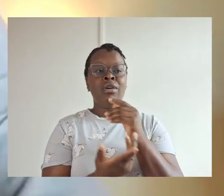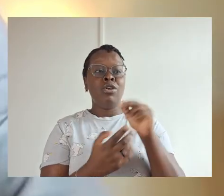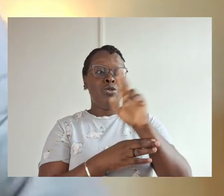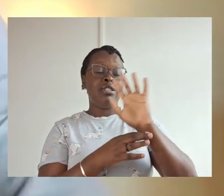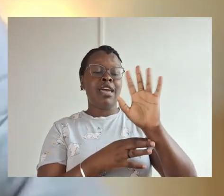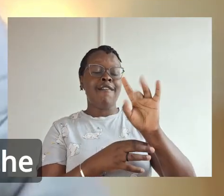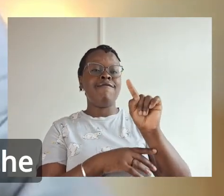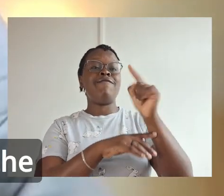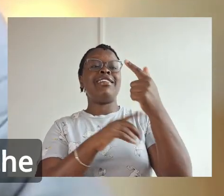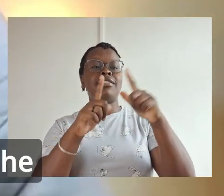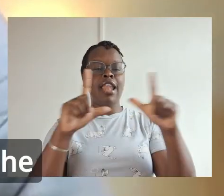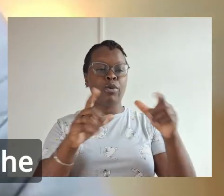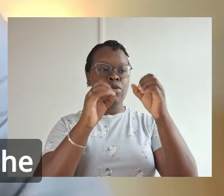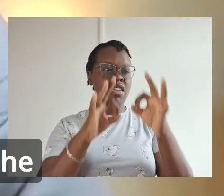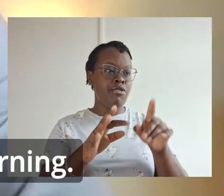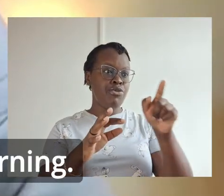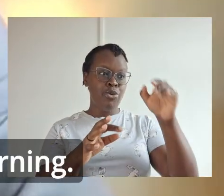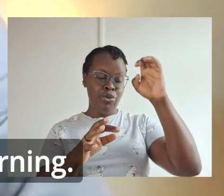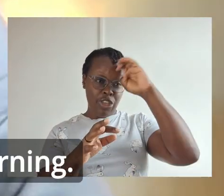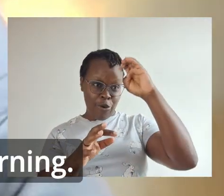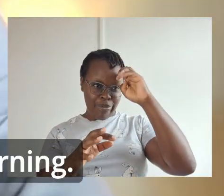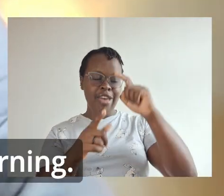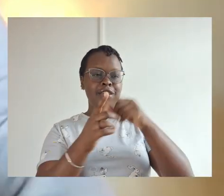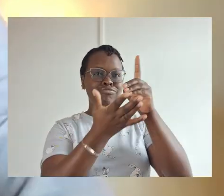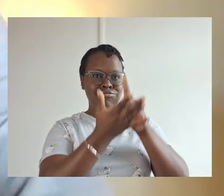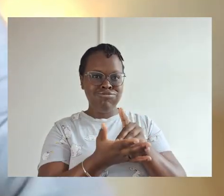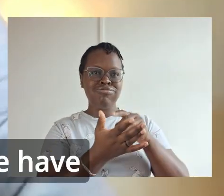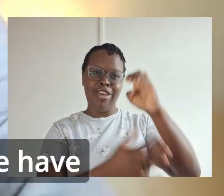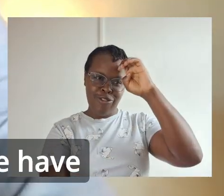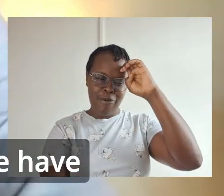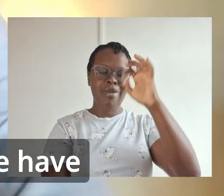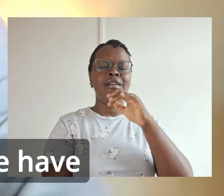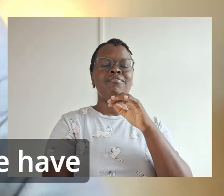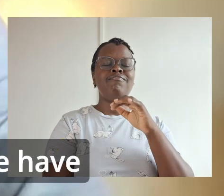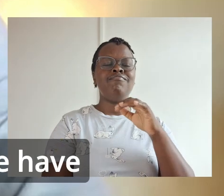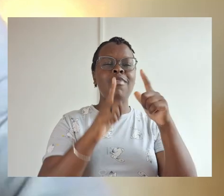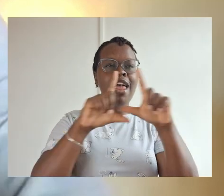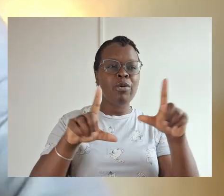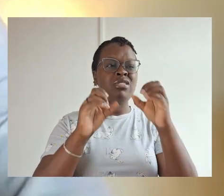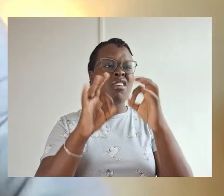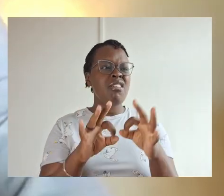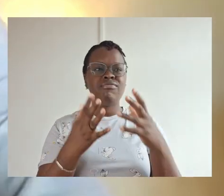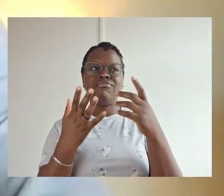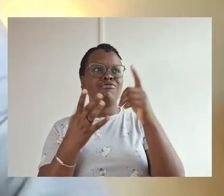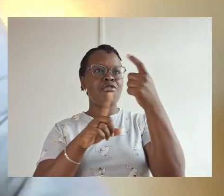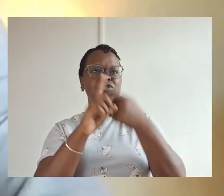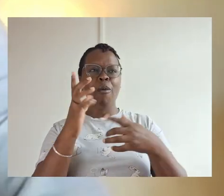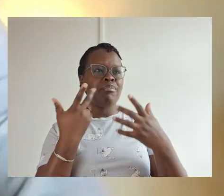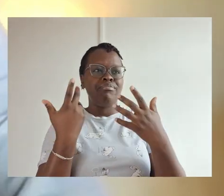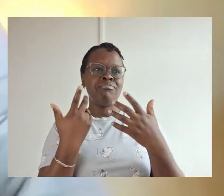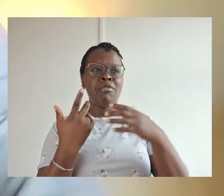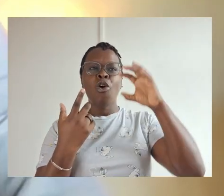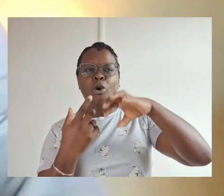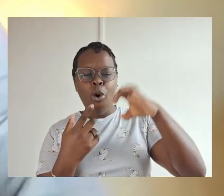using their first language. So we have used M-Lugha for the pre-primary, the foundation learning, and also for secondary schools, we have used the Elimu Machine Learning